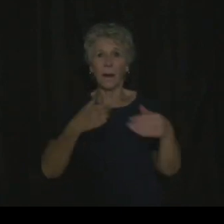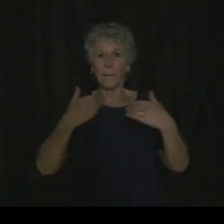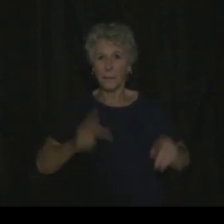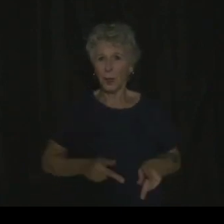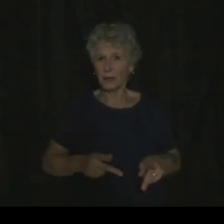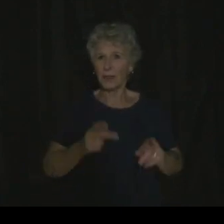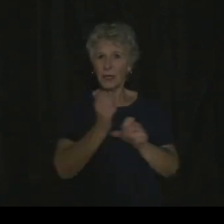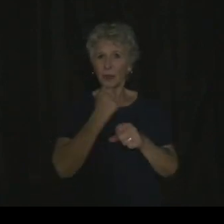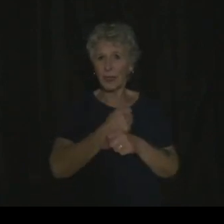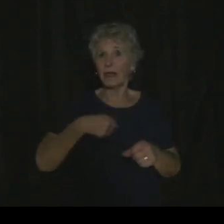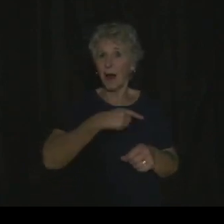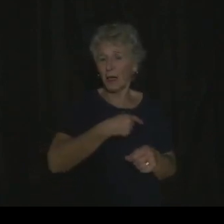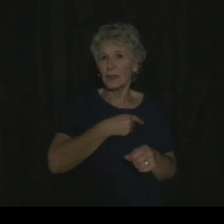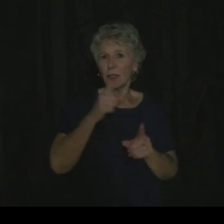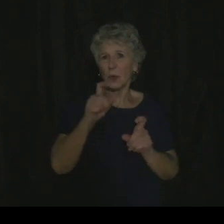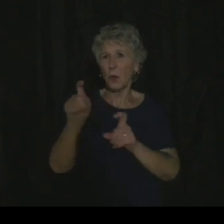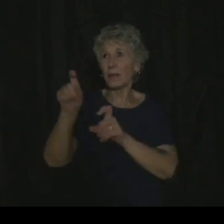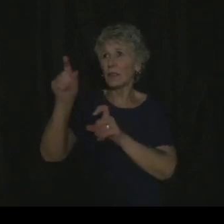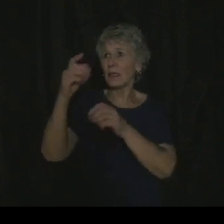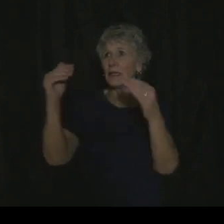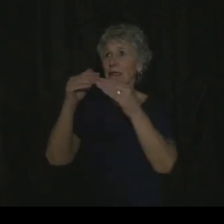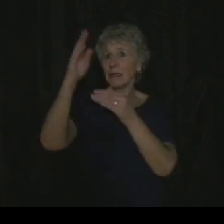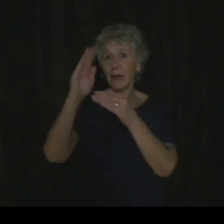us questioning God's fairness is ludicrous.